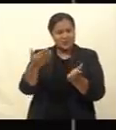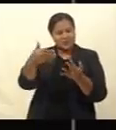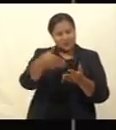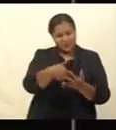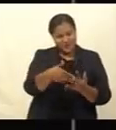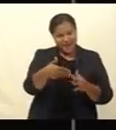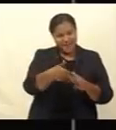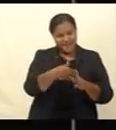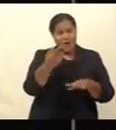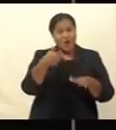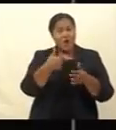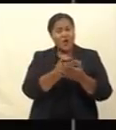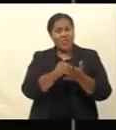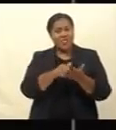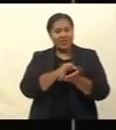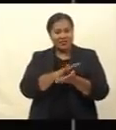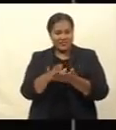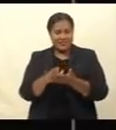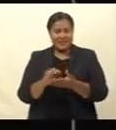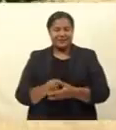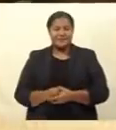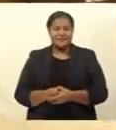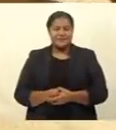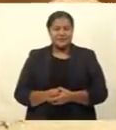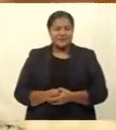Thursday. Eleanor View caught up with the duo.